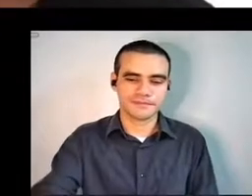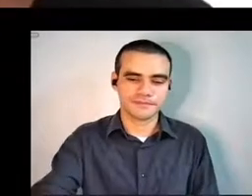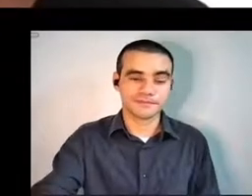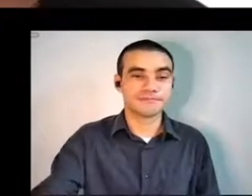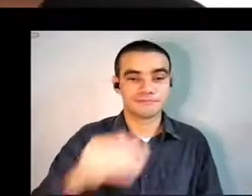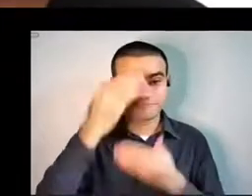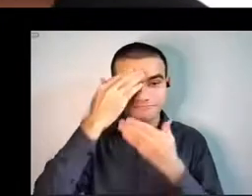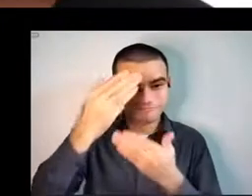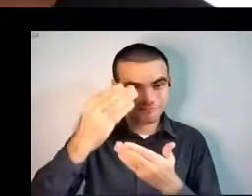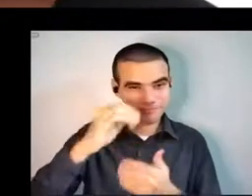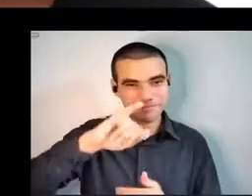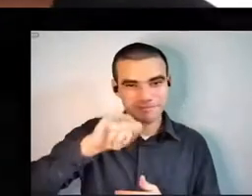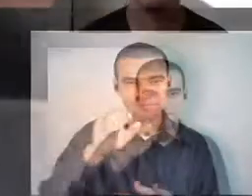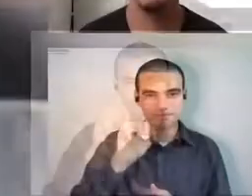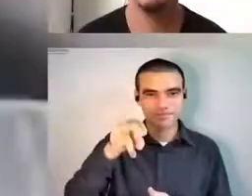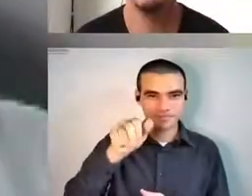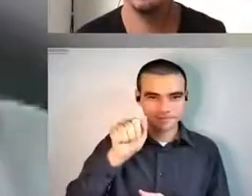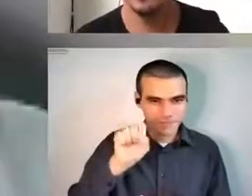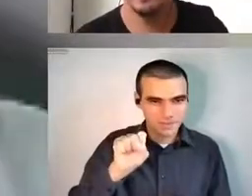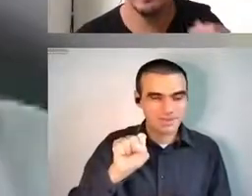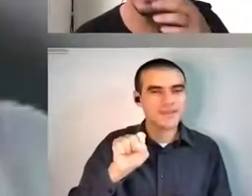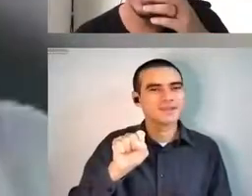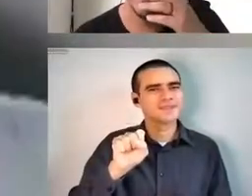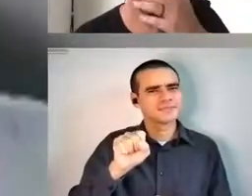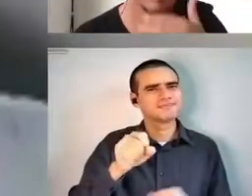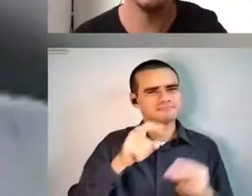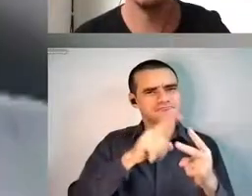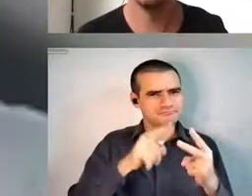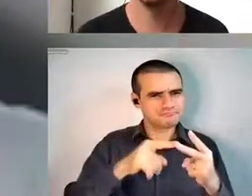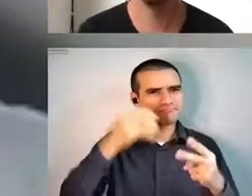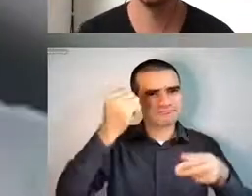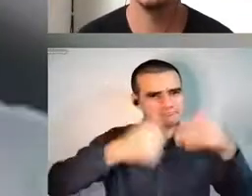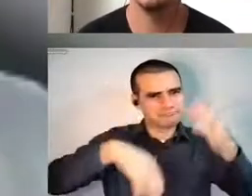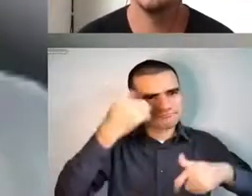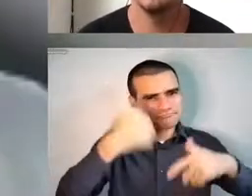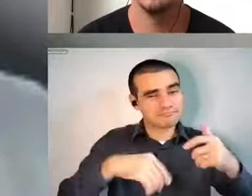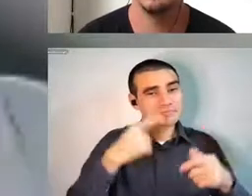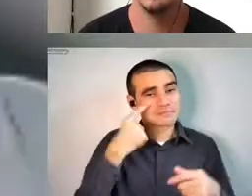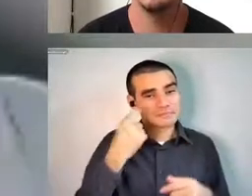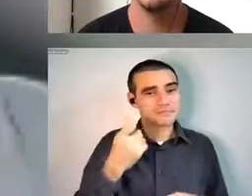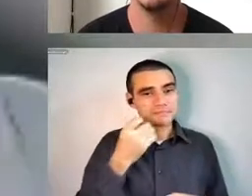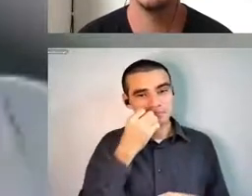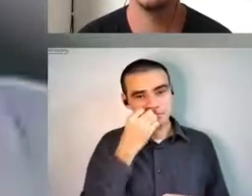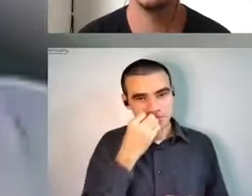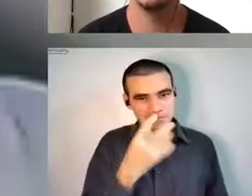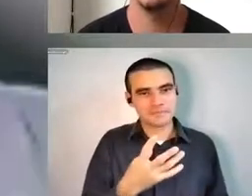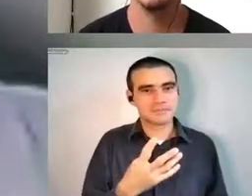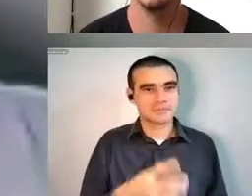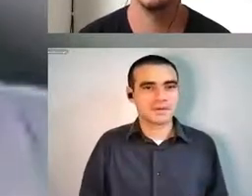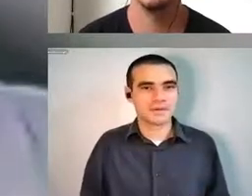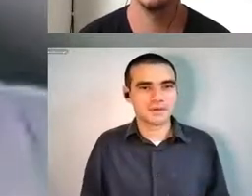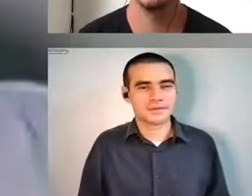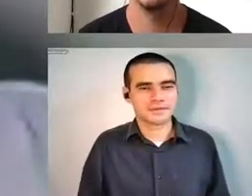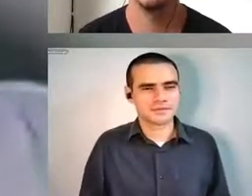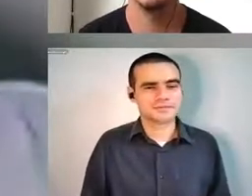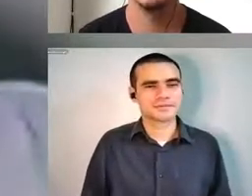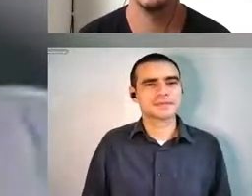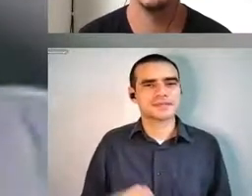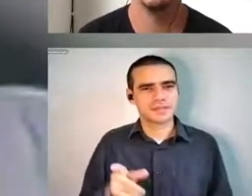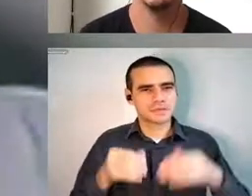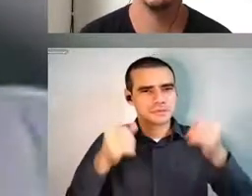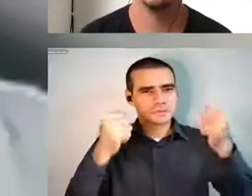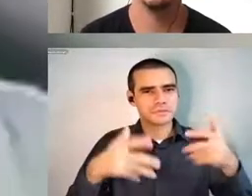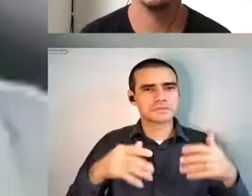Thank you, Jonas. Thank you, Pado, Luis Fernando. Very interesting what you guys have been saying. You